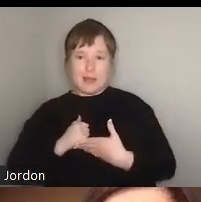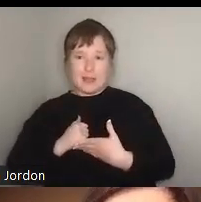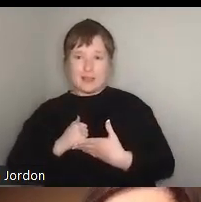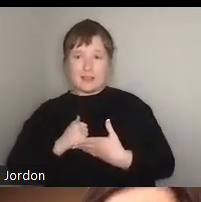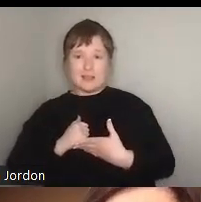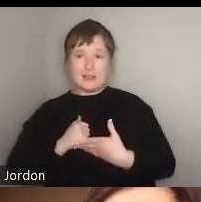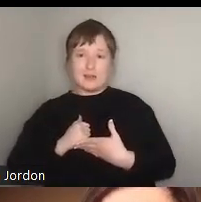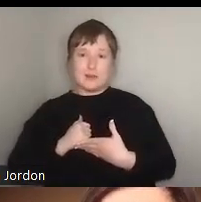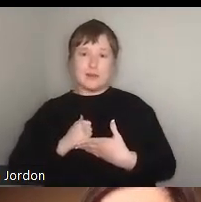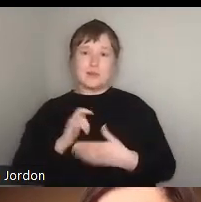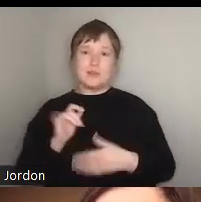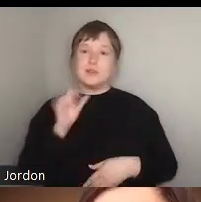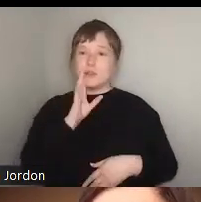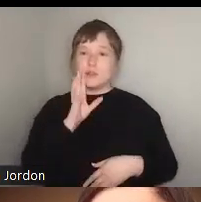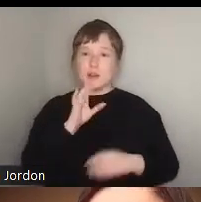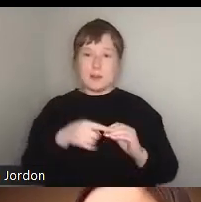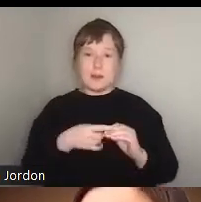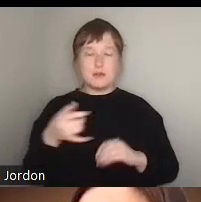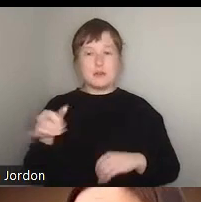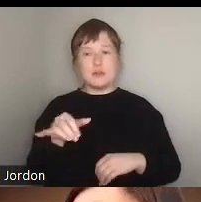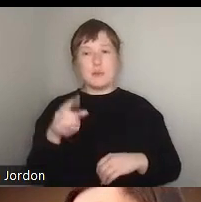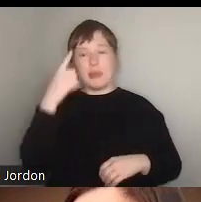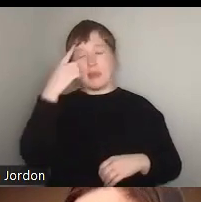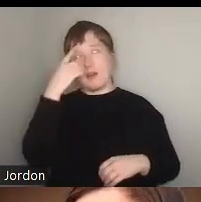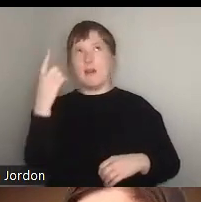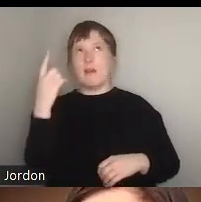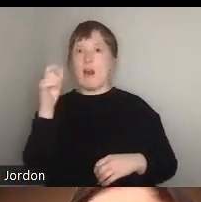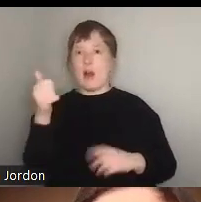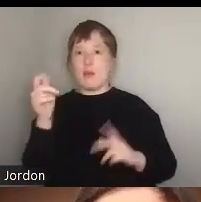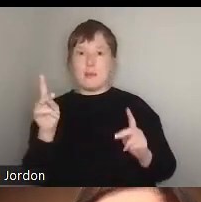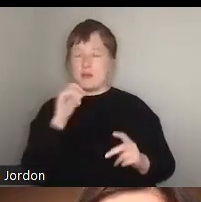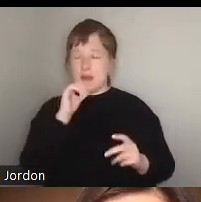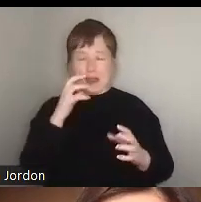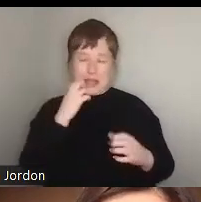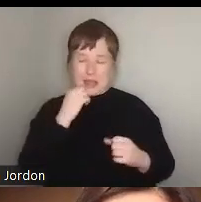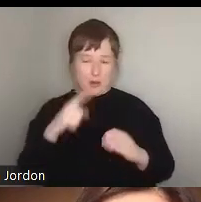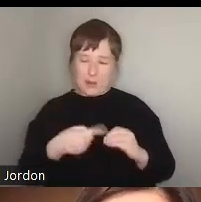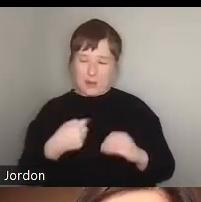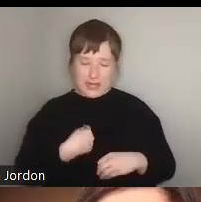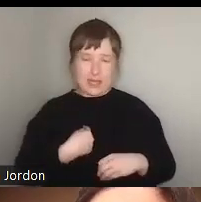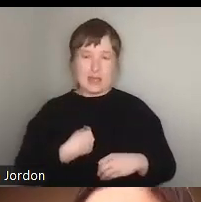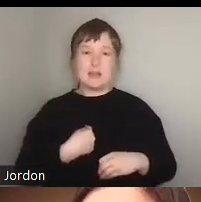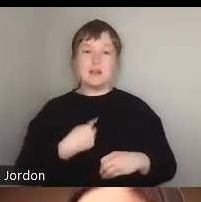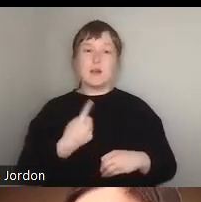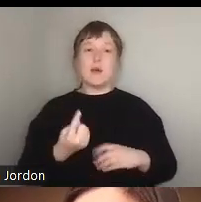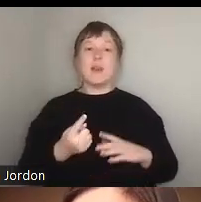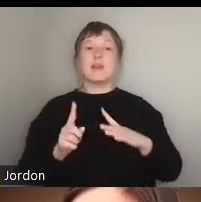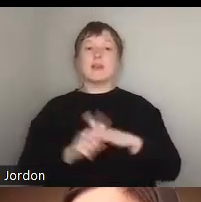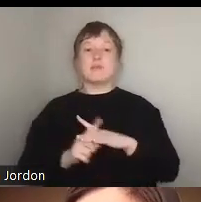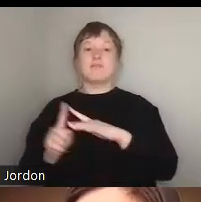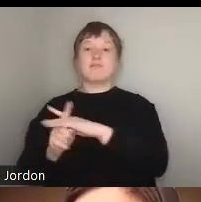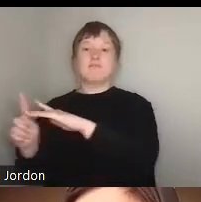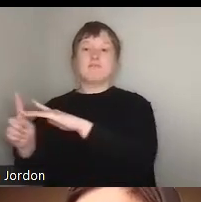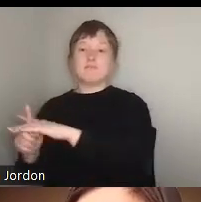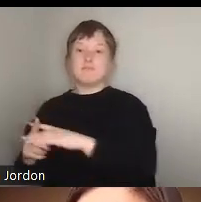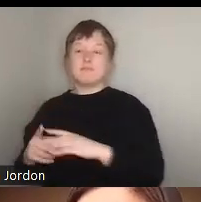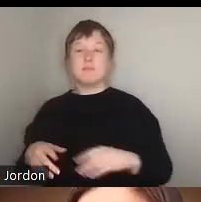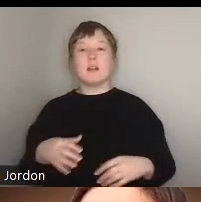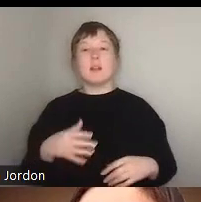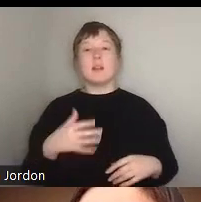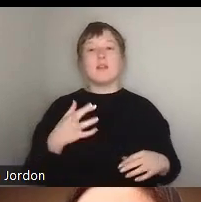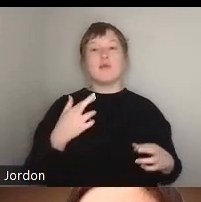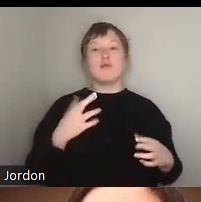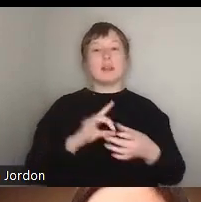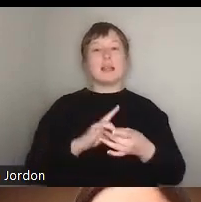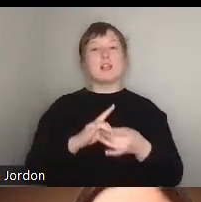talked about too. But also you might start thinking that nobody else would care about you. In particular, this is one that will come up like in relationships. Someone has been sort